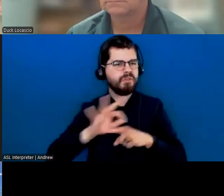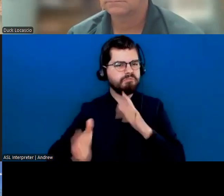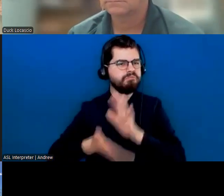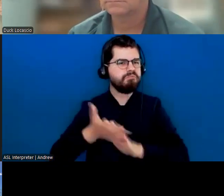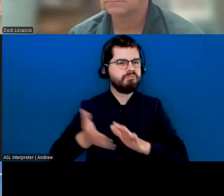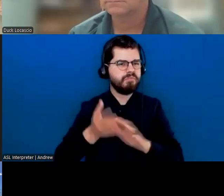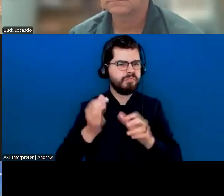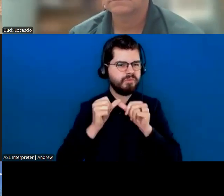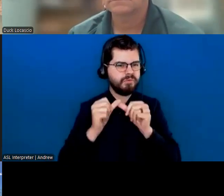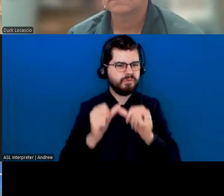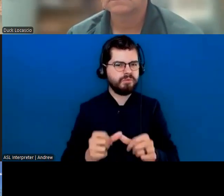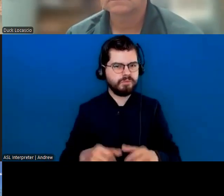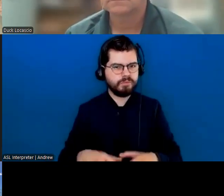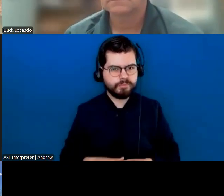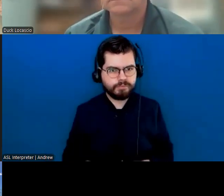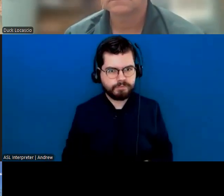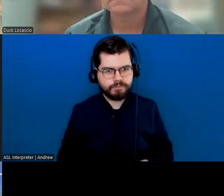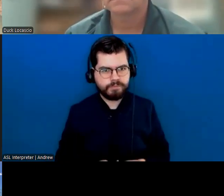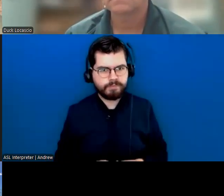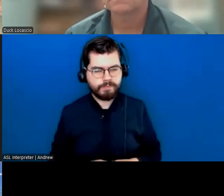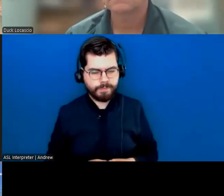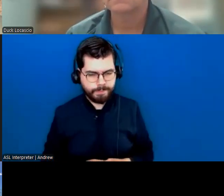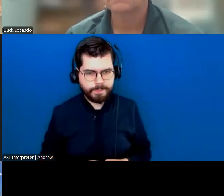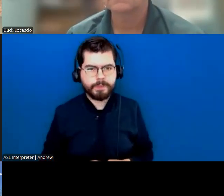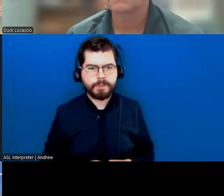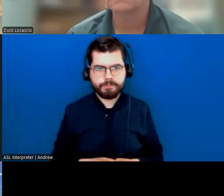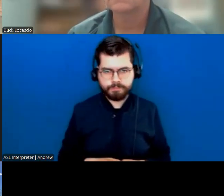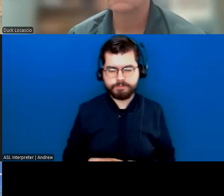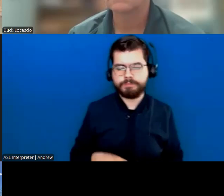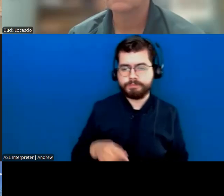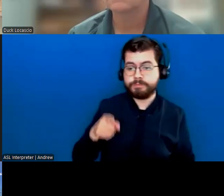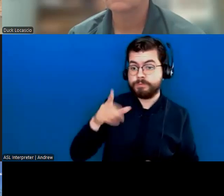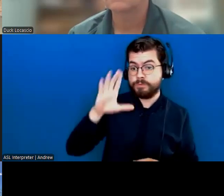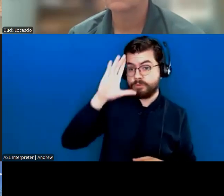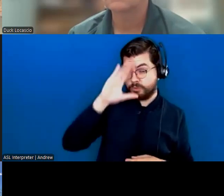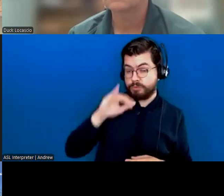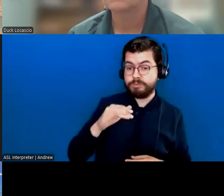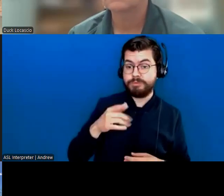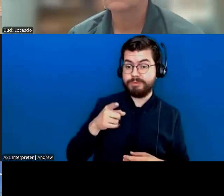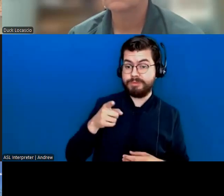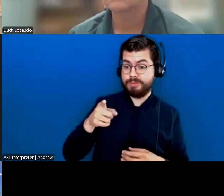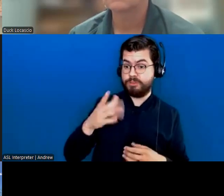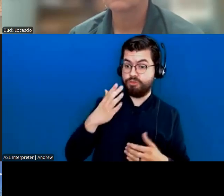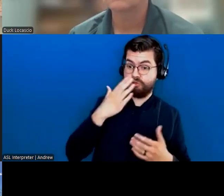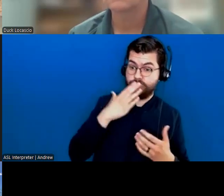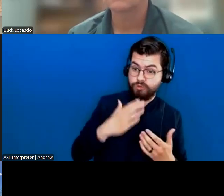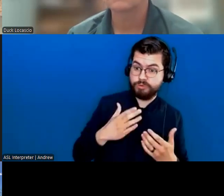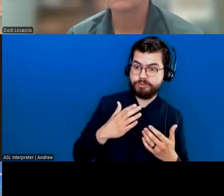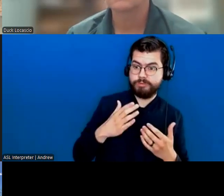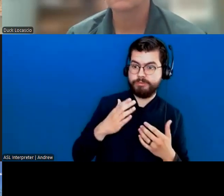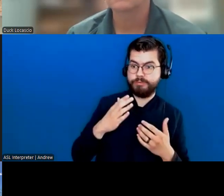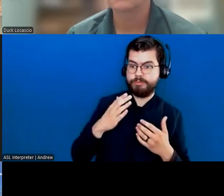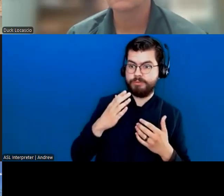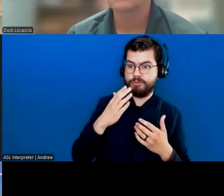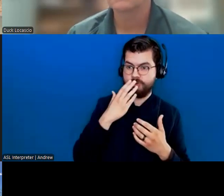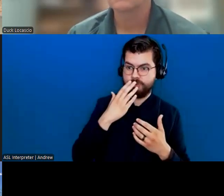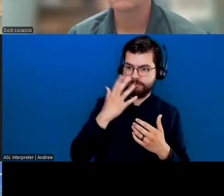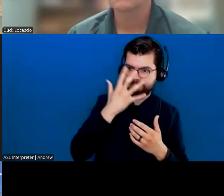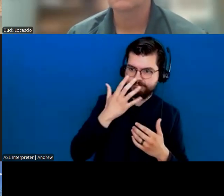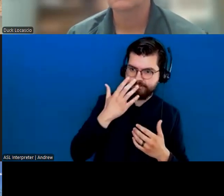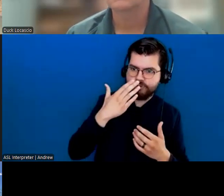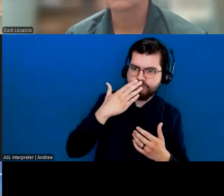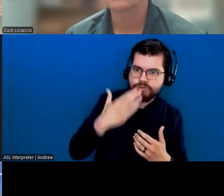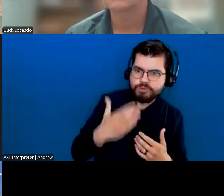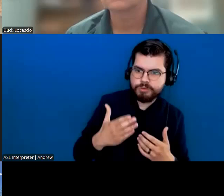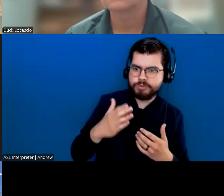We talked a lot about desired conditions and the desired stand coming up. And I think a lot of times things come up when we talk about, you